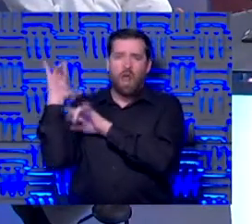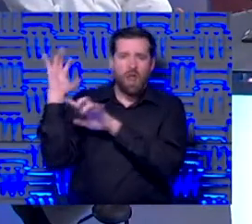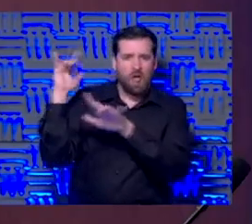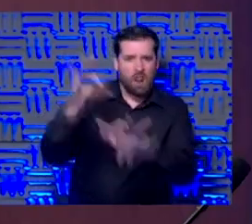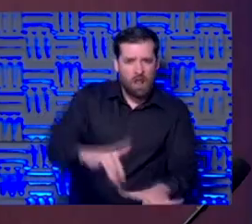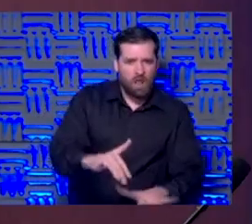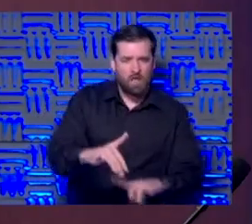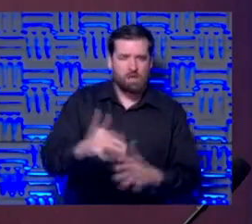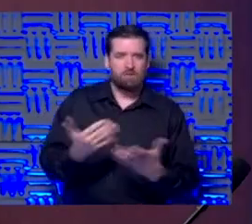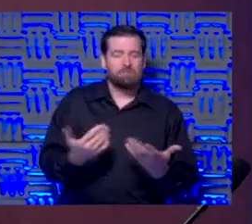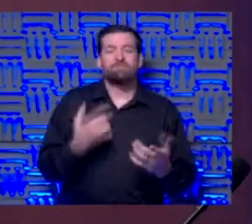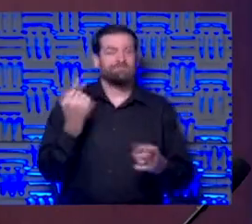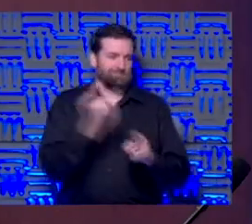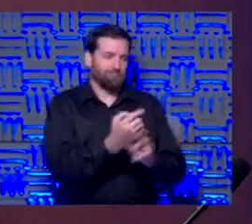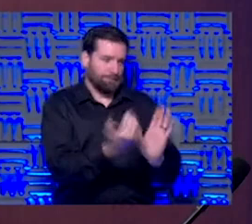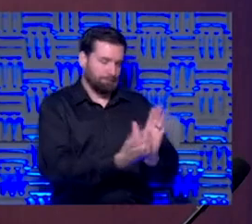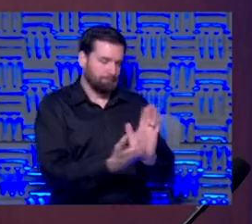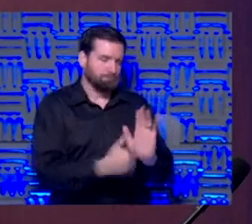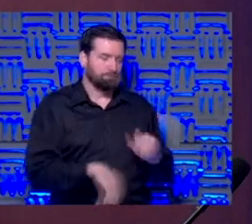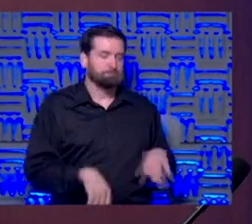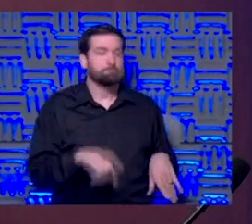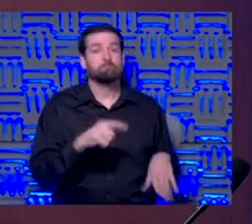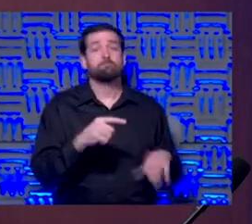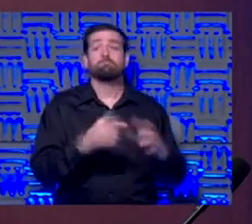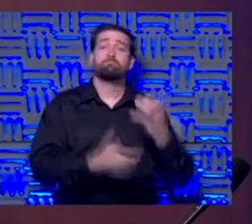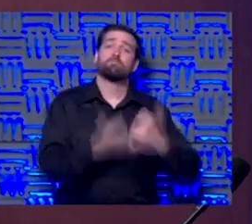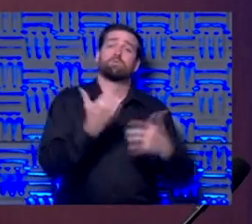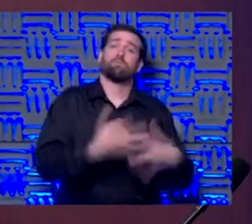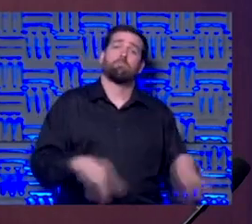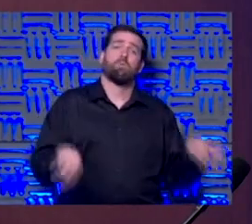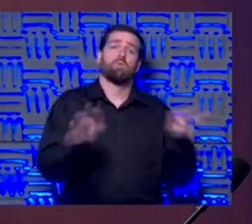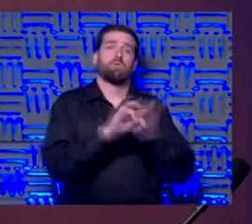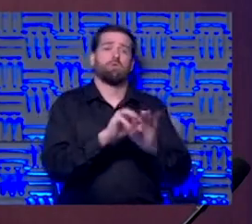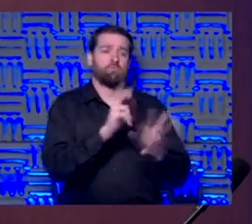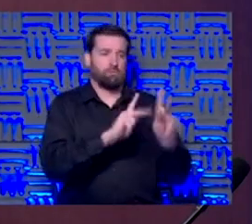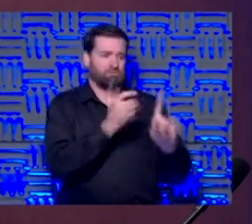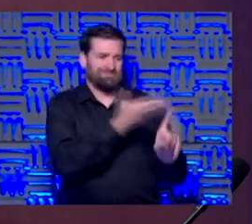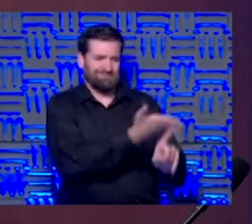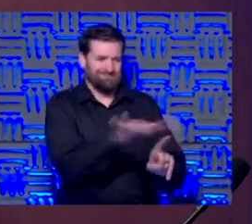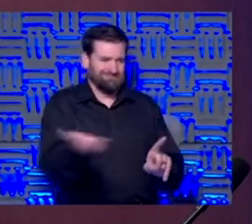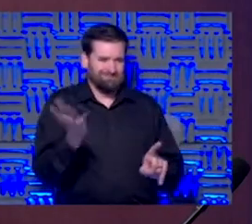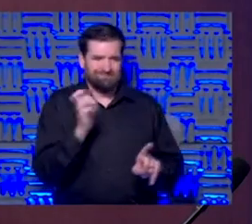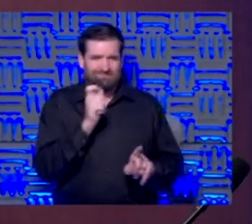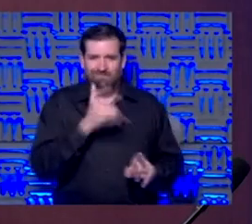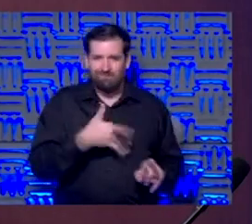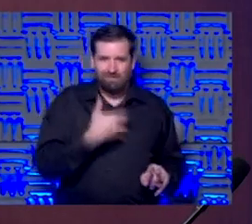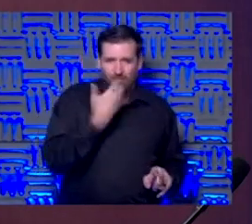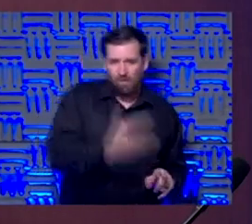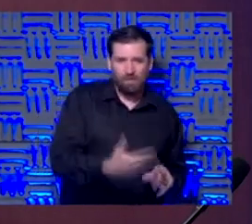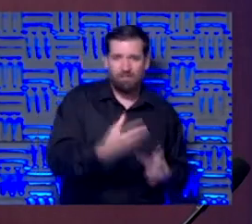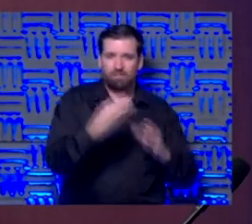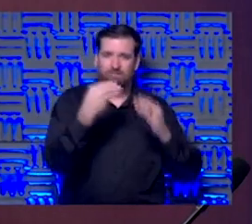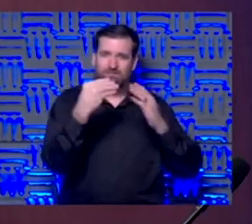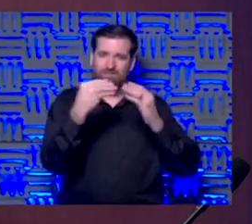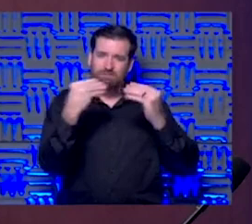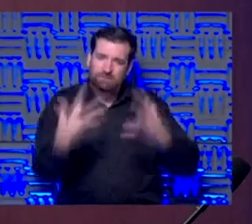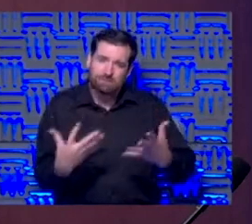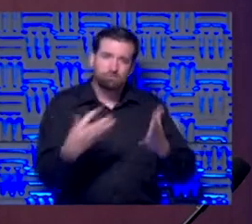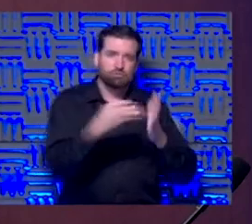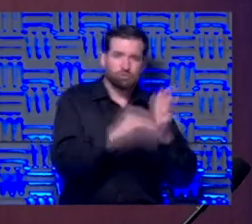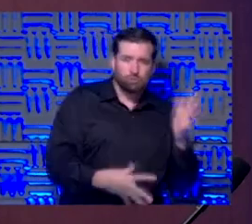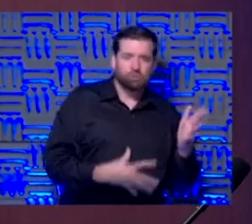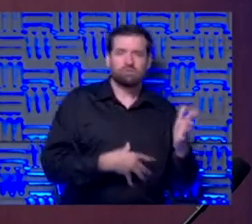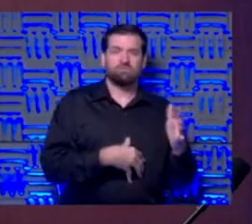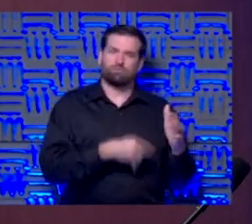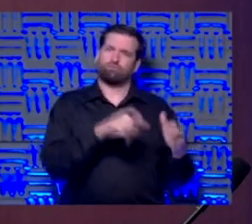right. And I think the most important thing that we're looking for is people who are not feeling well. You know, teachers and students who don't feel good, you know, of course,